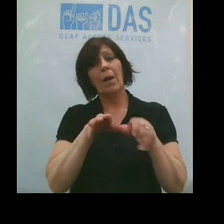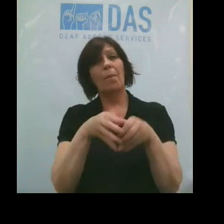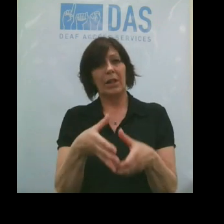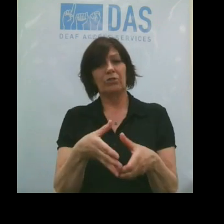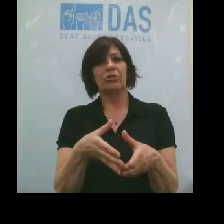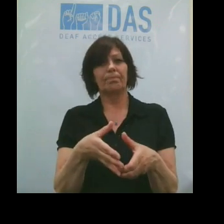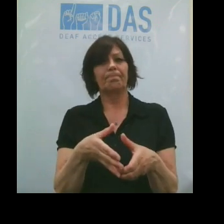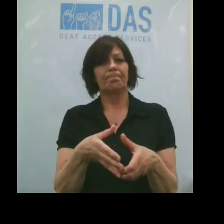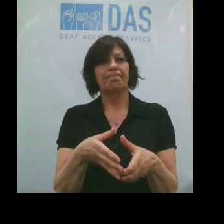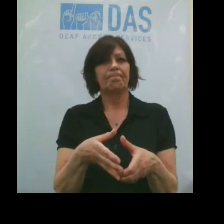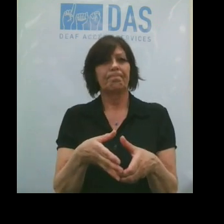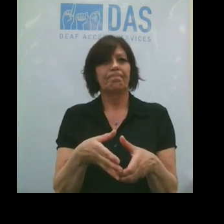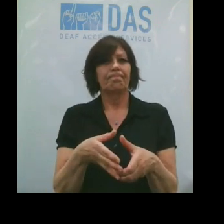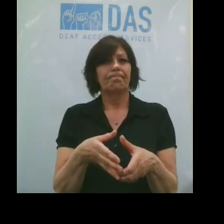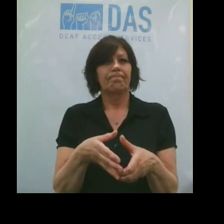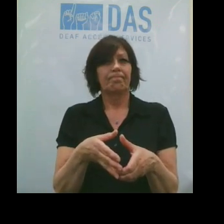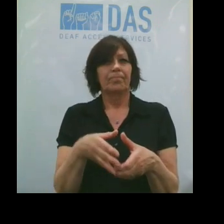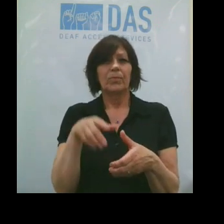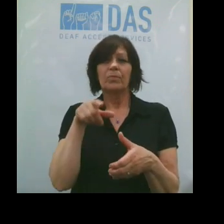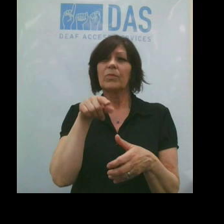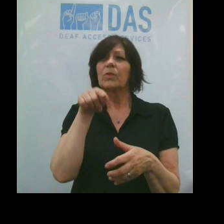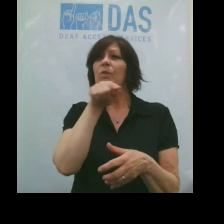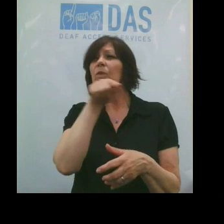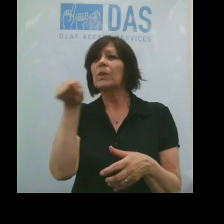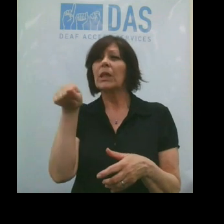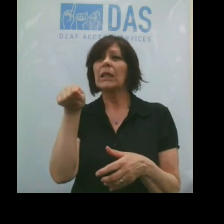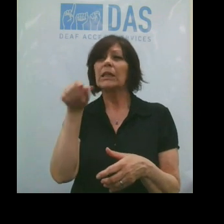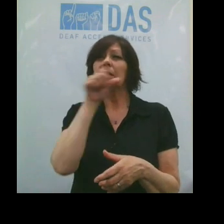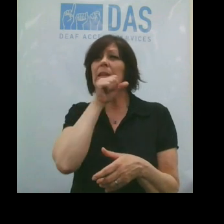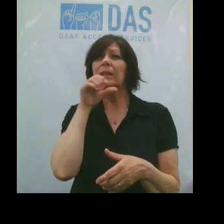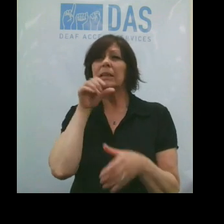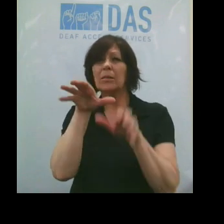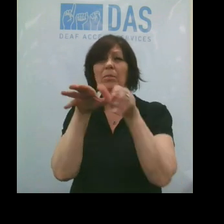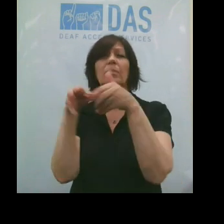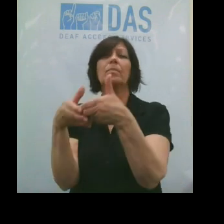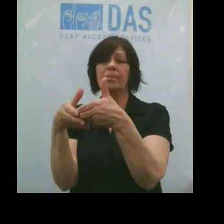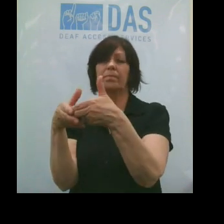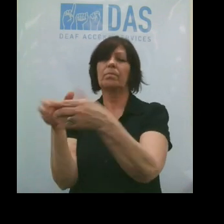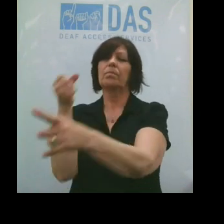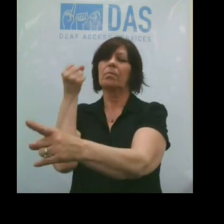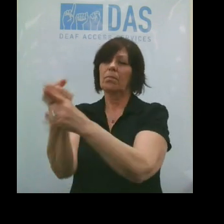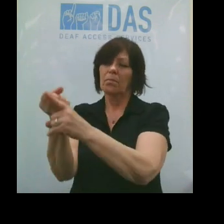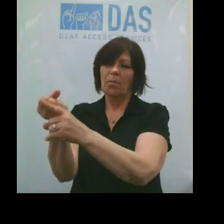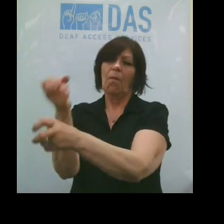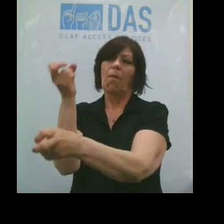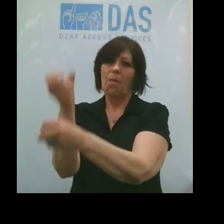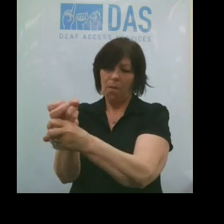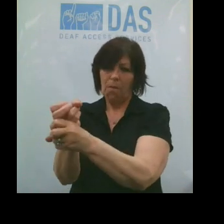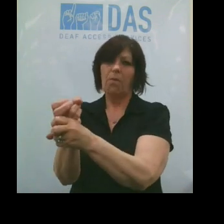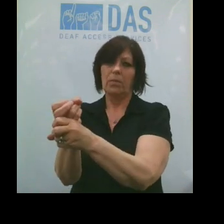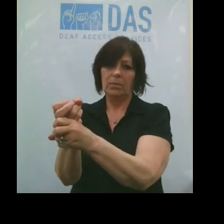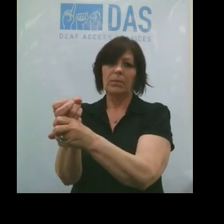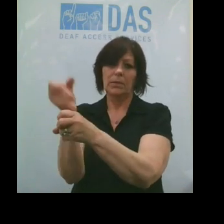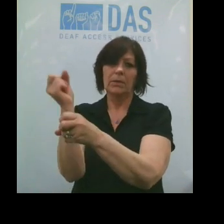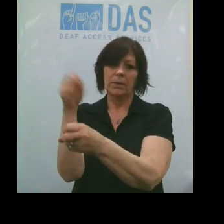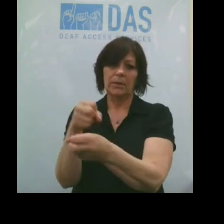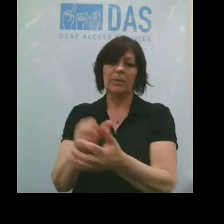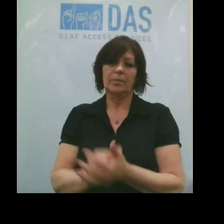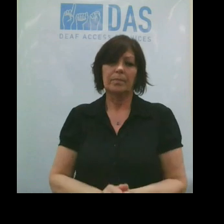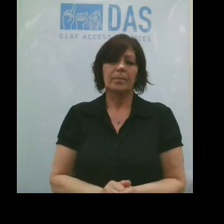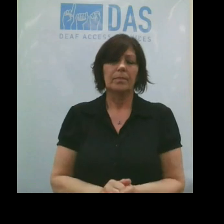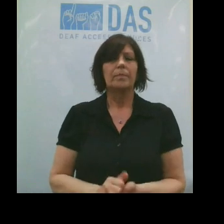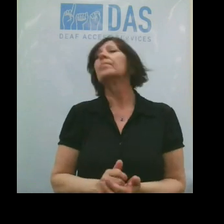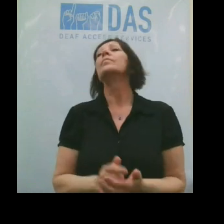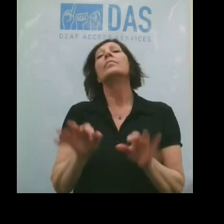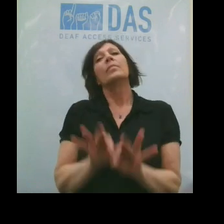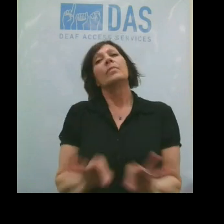our very older senior population is being significantly impacted by COVID-19. I think it's very